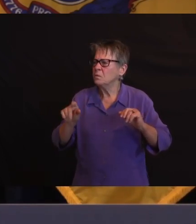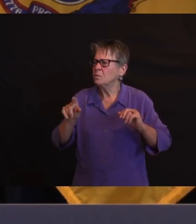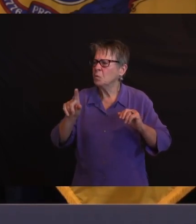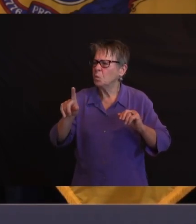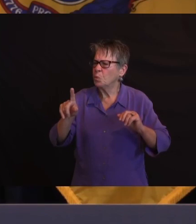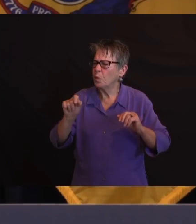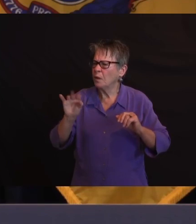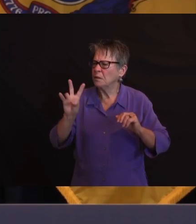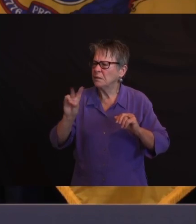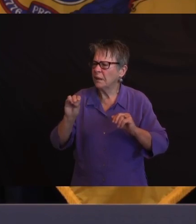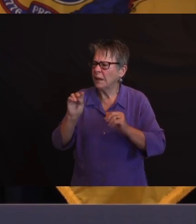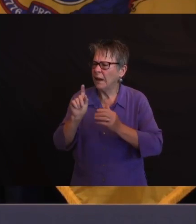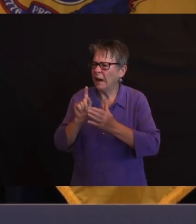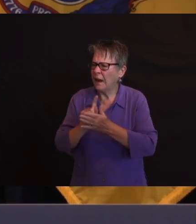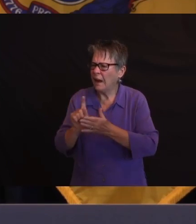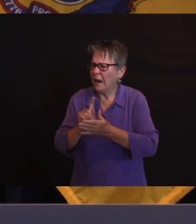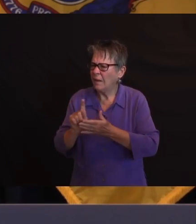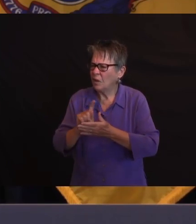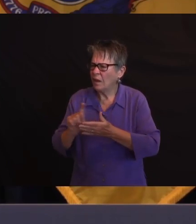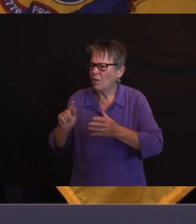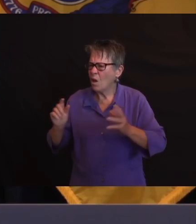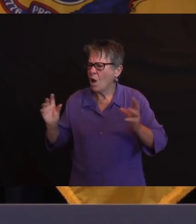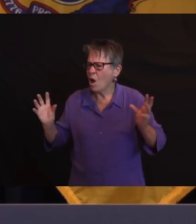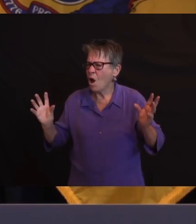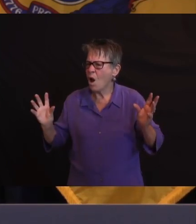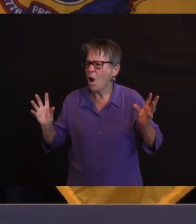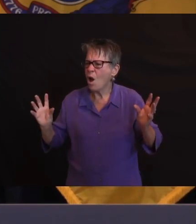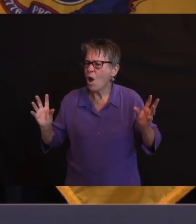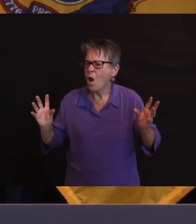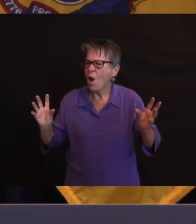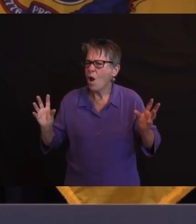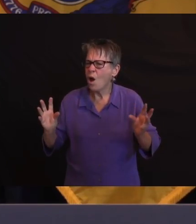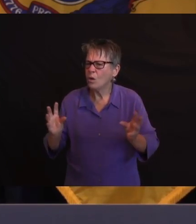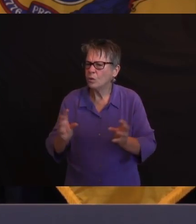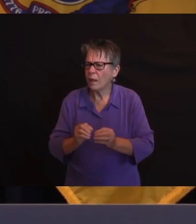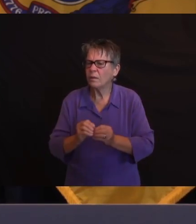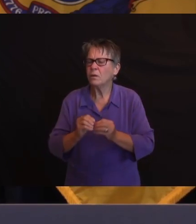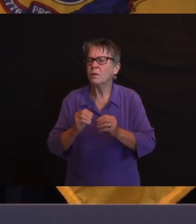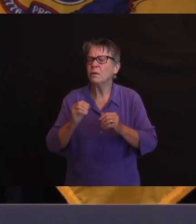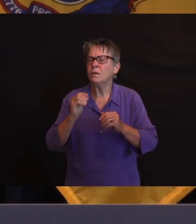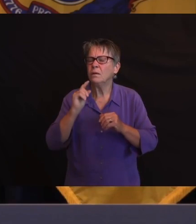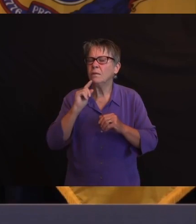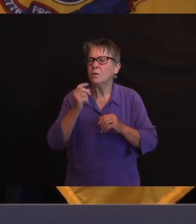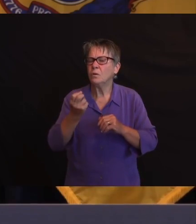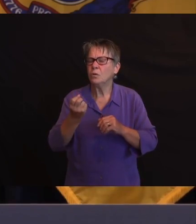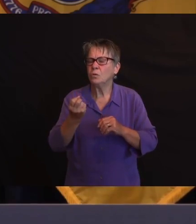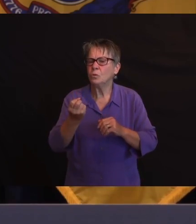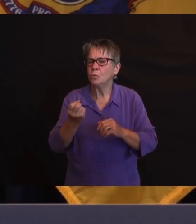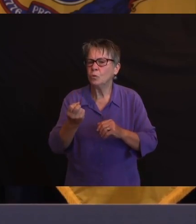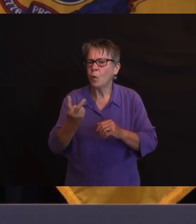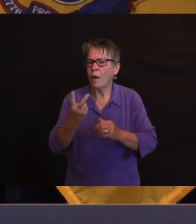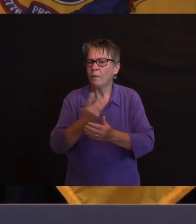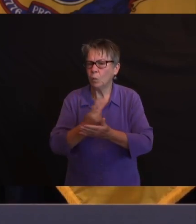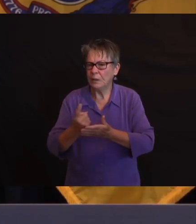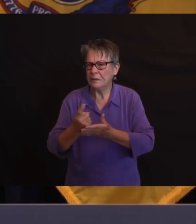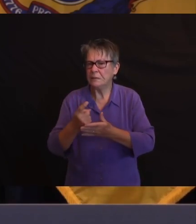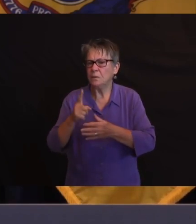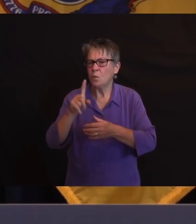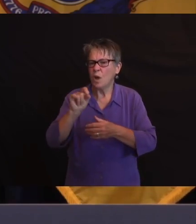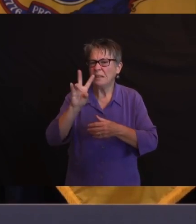isn't quite this today, Matt, but if you have a positive, and by the way, the days don't necessarily line up, but if you've got positive tests